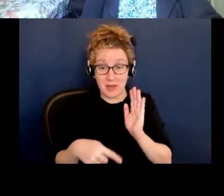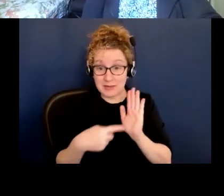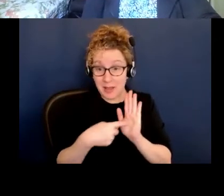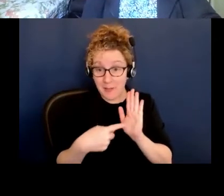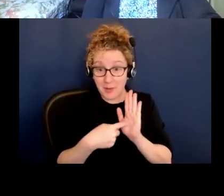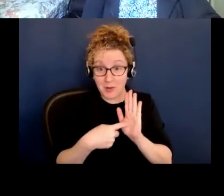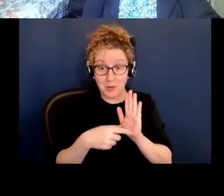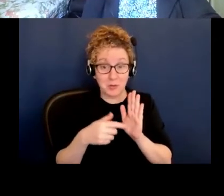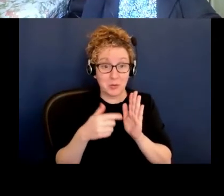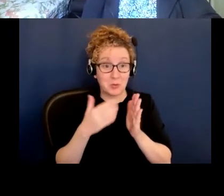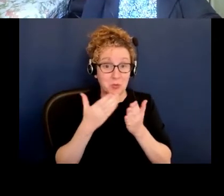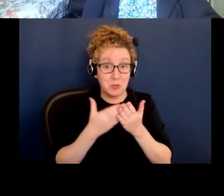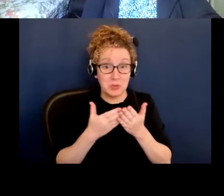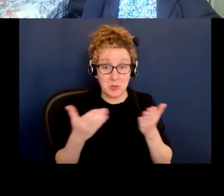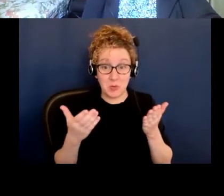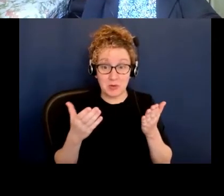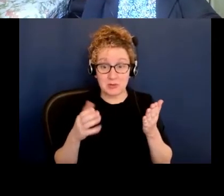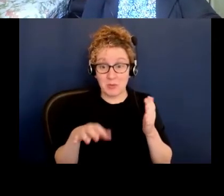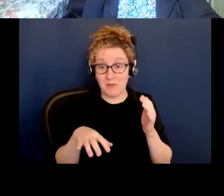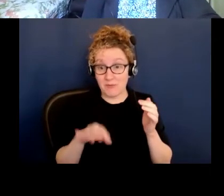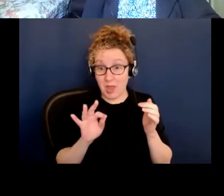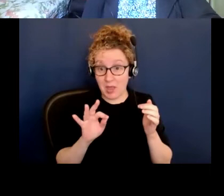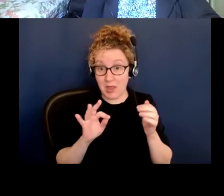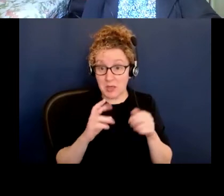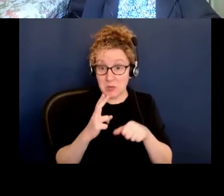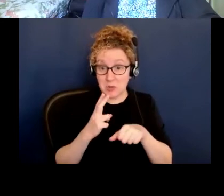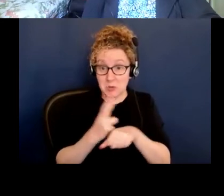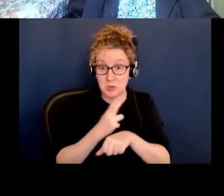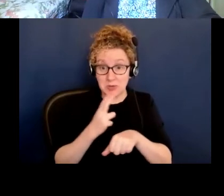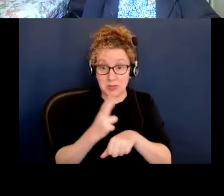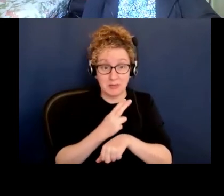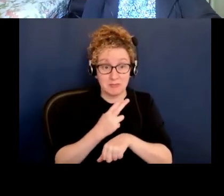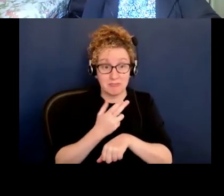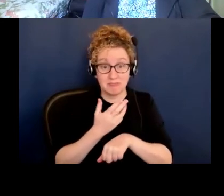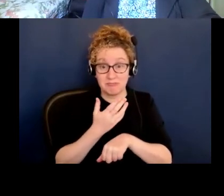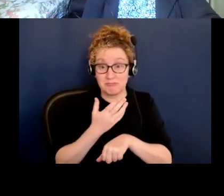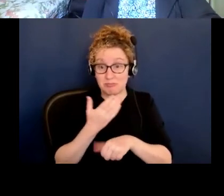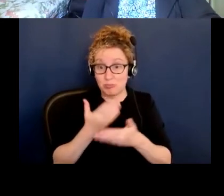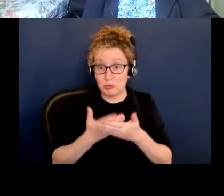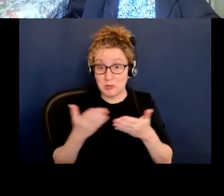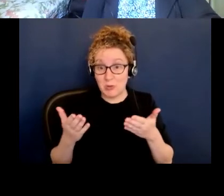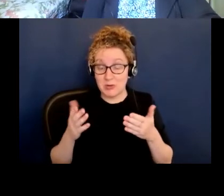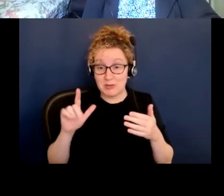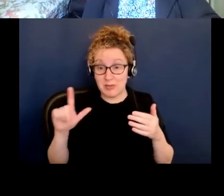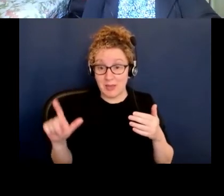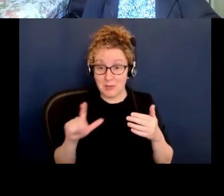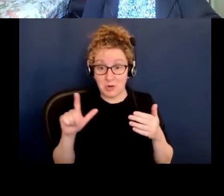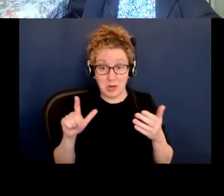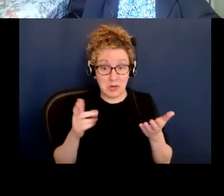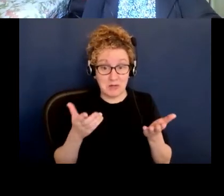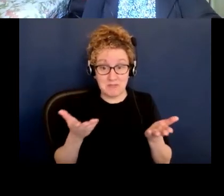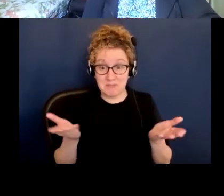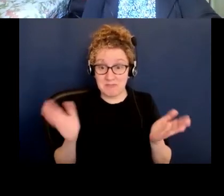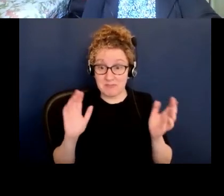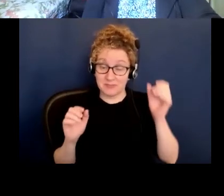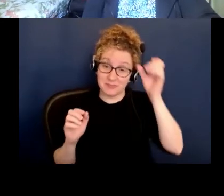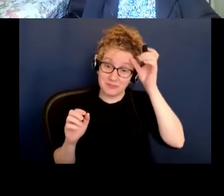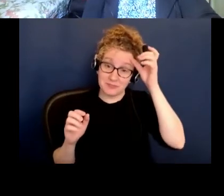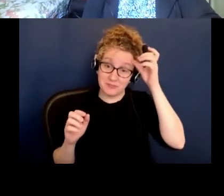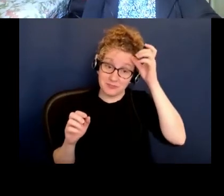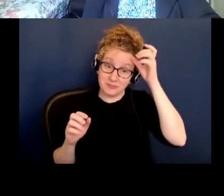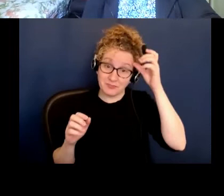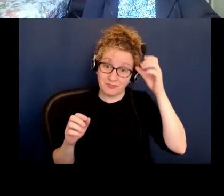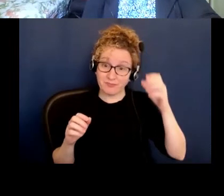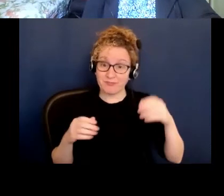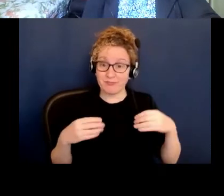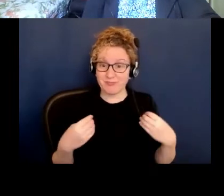a resource that we could find using the resource library in mind, or to sort